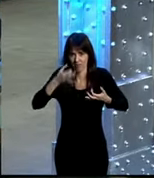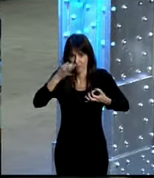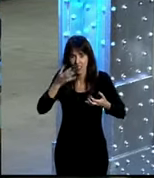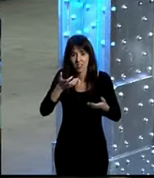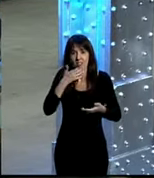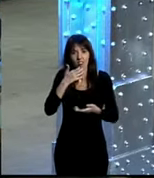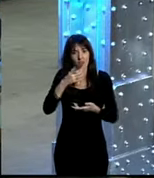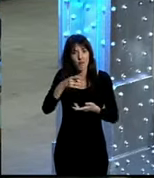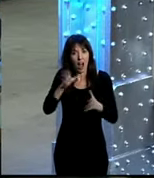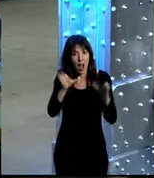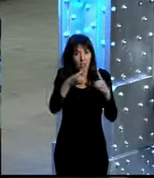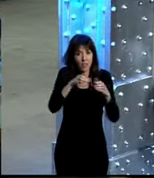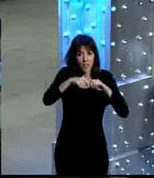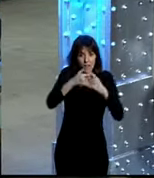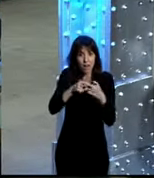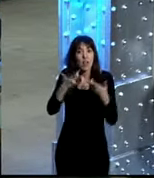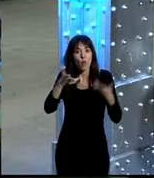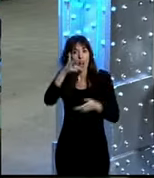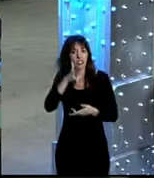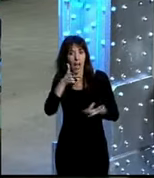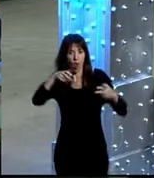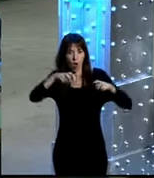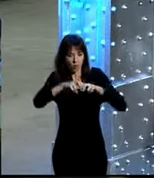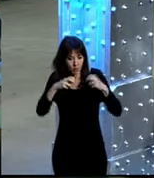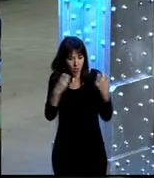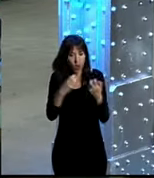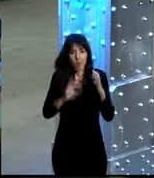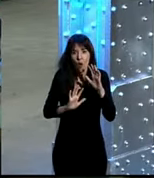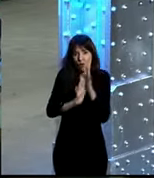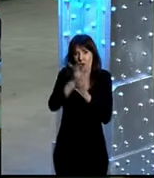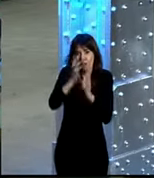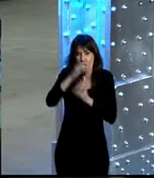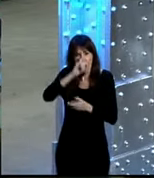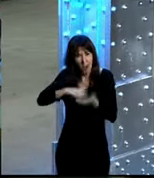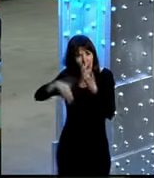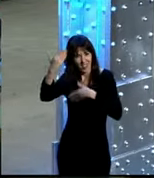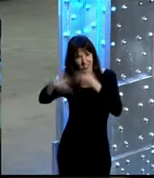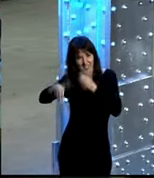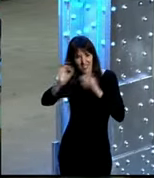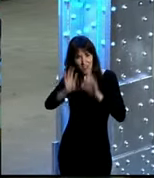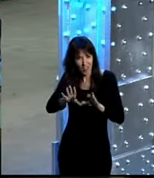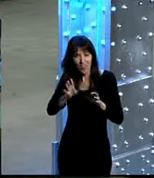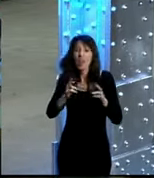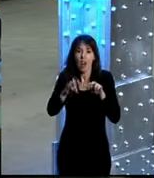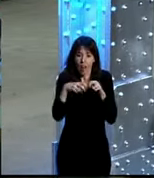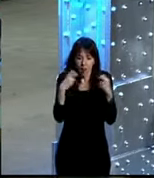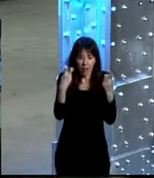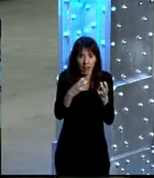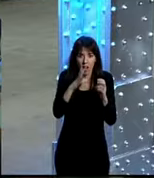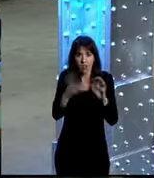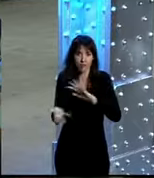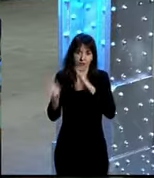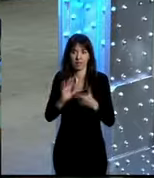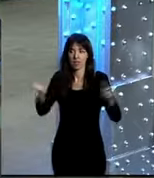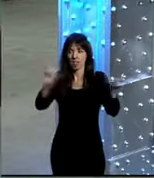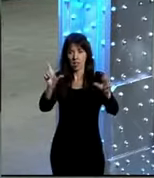and you probably lived them. What used to be the living room, it was to be family life. Your home was there,